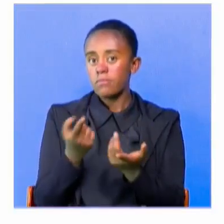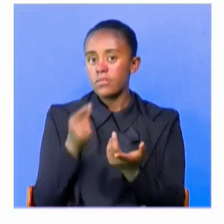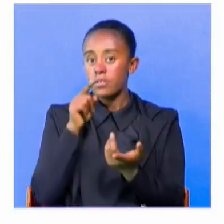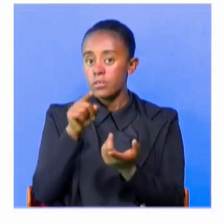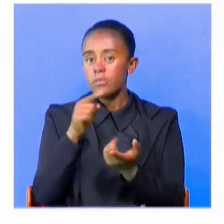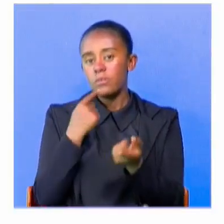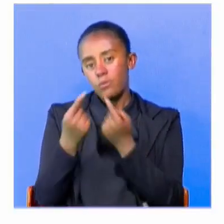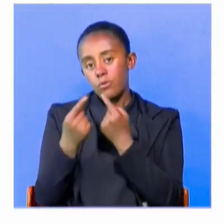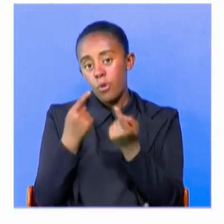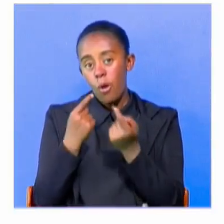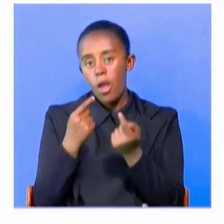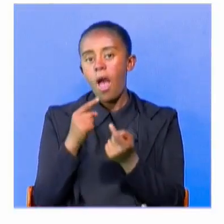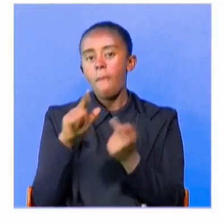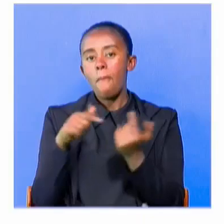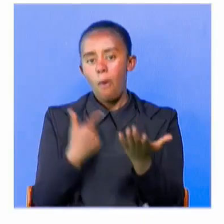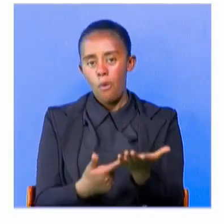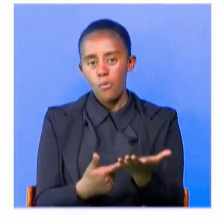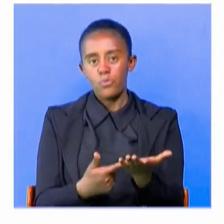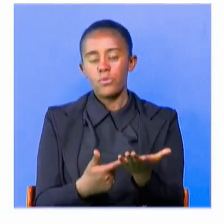about the